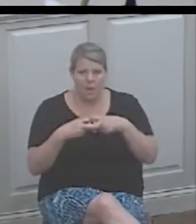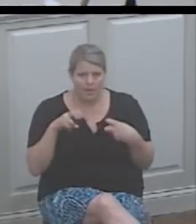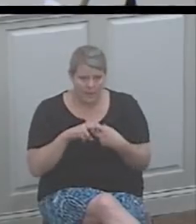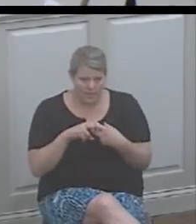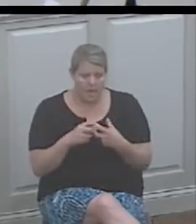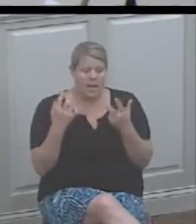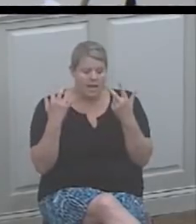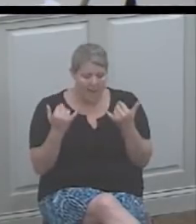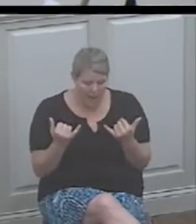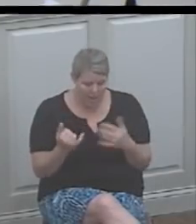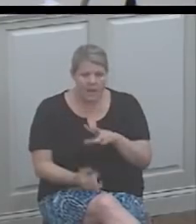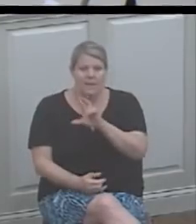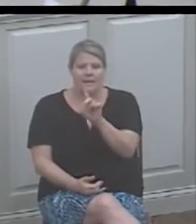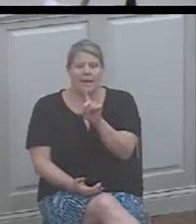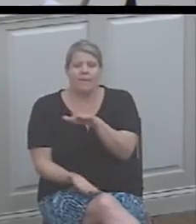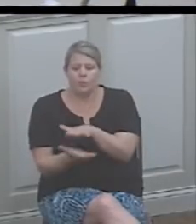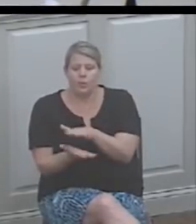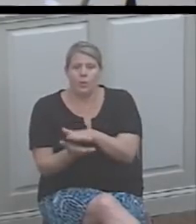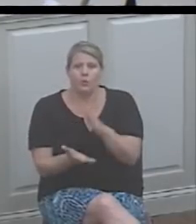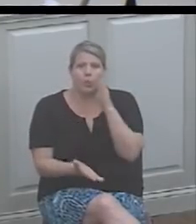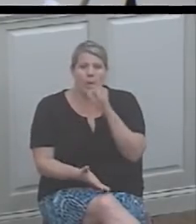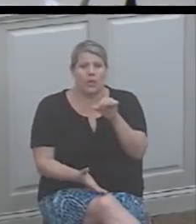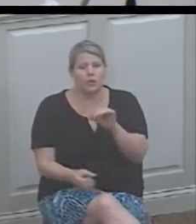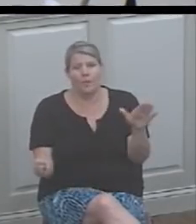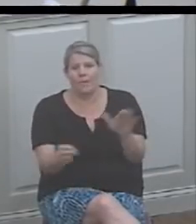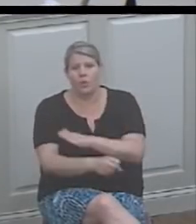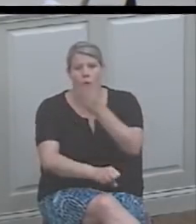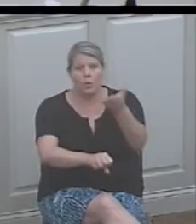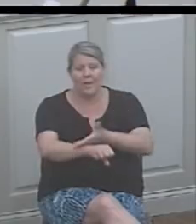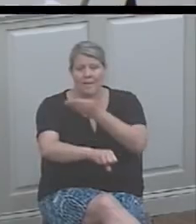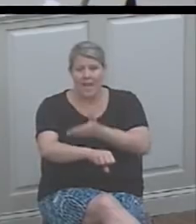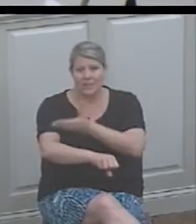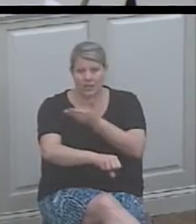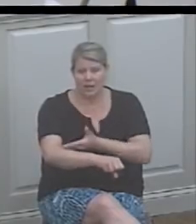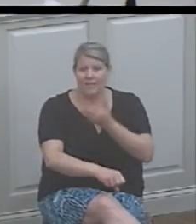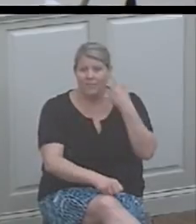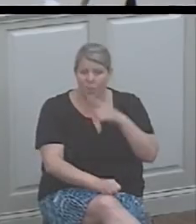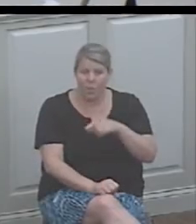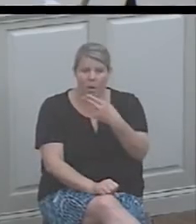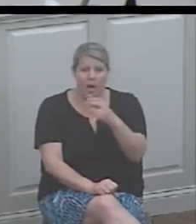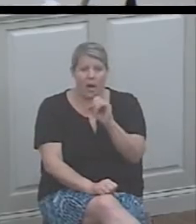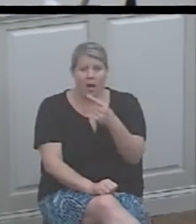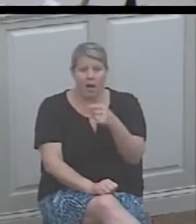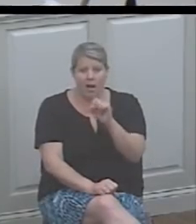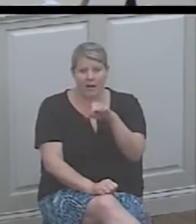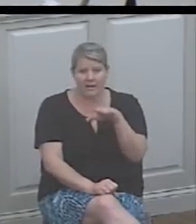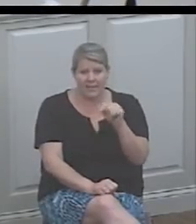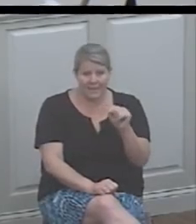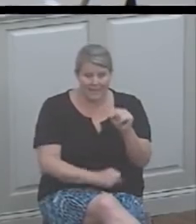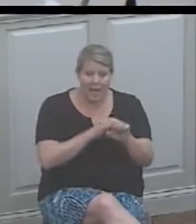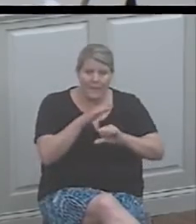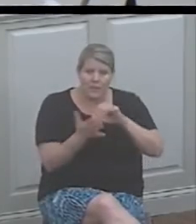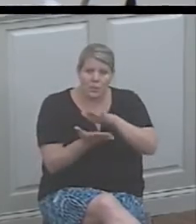Schools is about to do substantial renovation to Hogsett Elementary School, it was determined